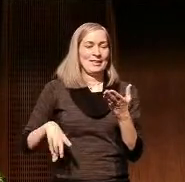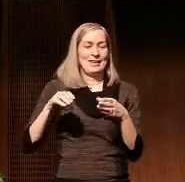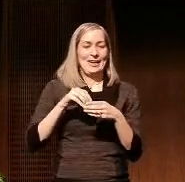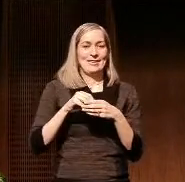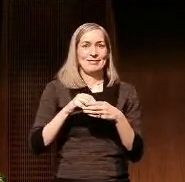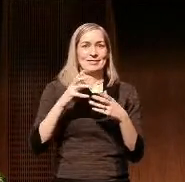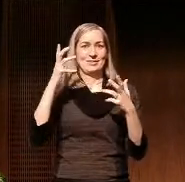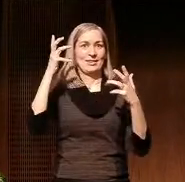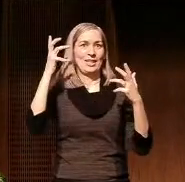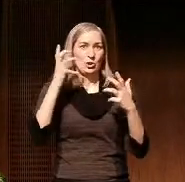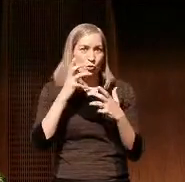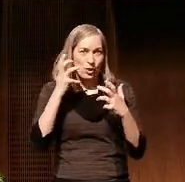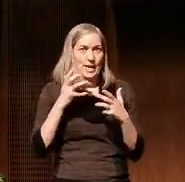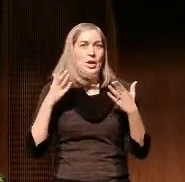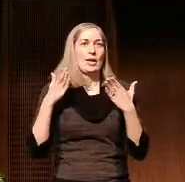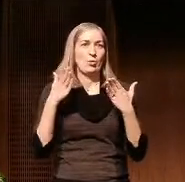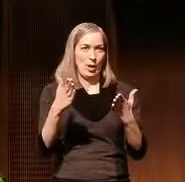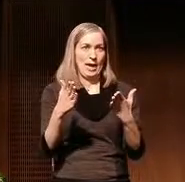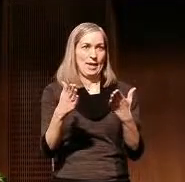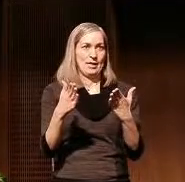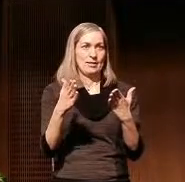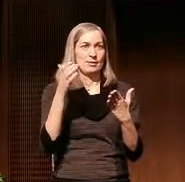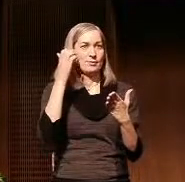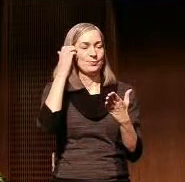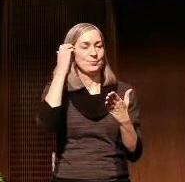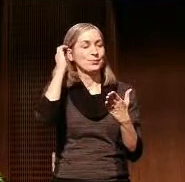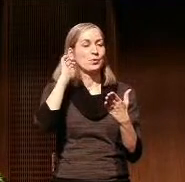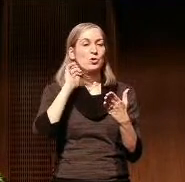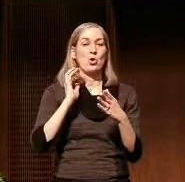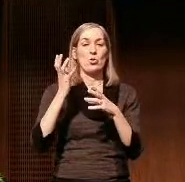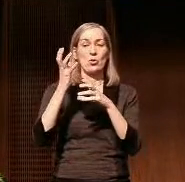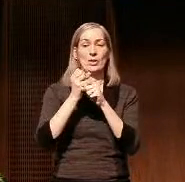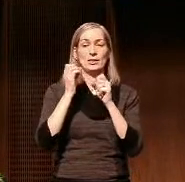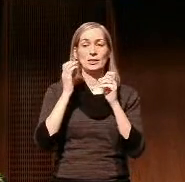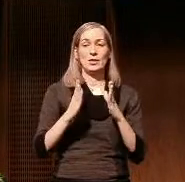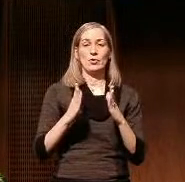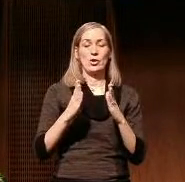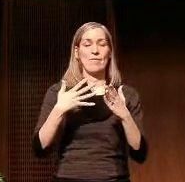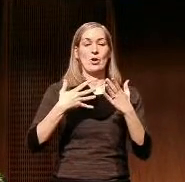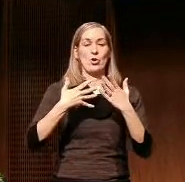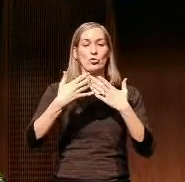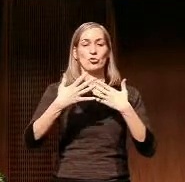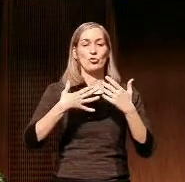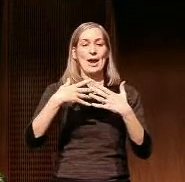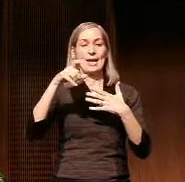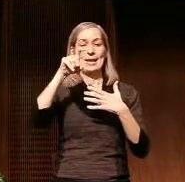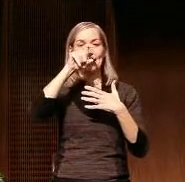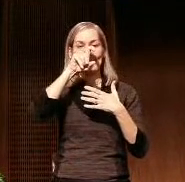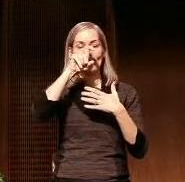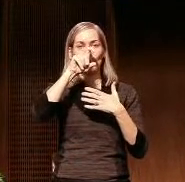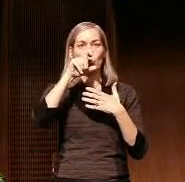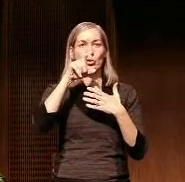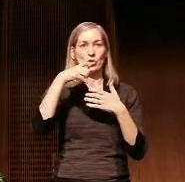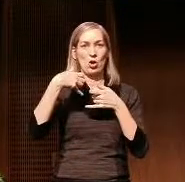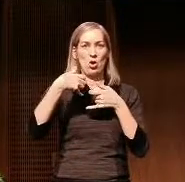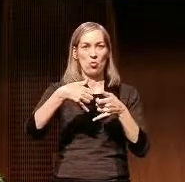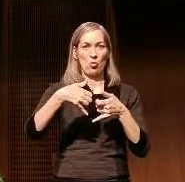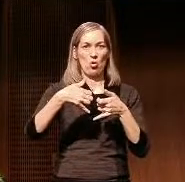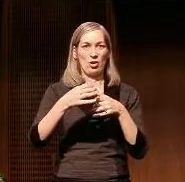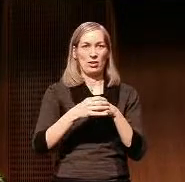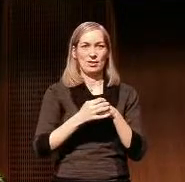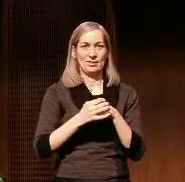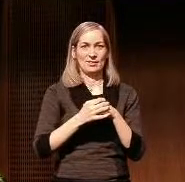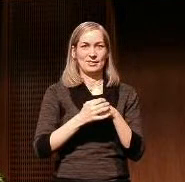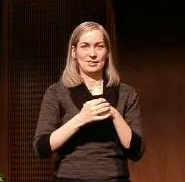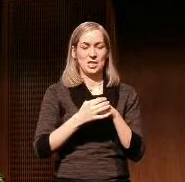an extraordinary way. The recipient of the Gray Eagle Award promotes and